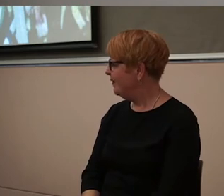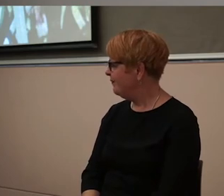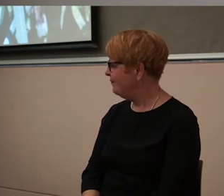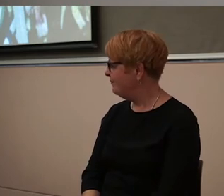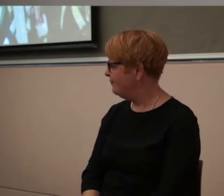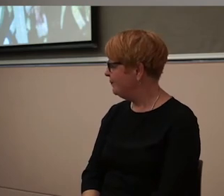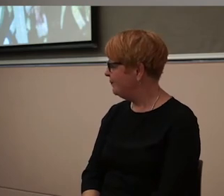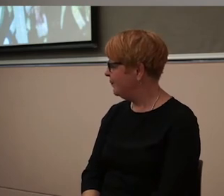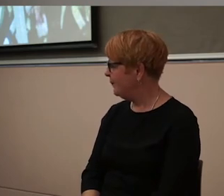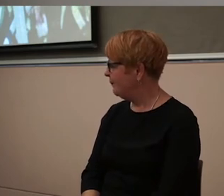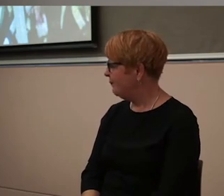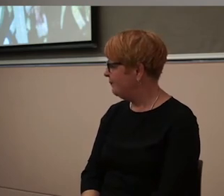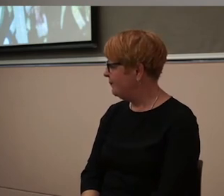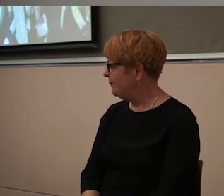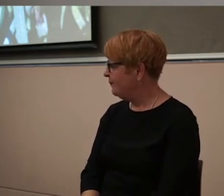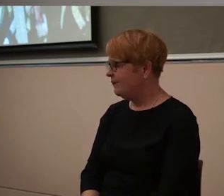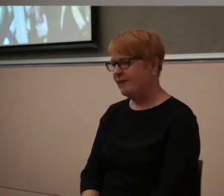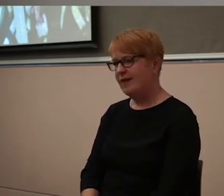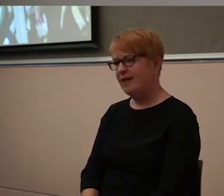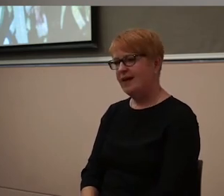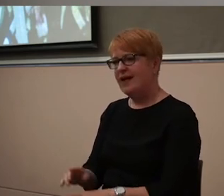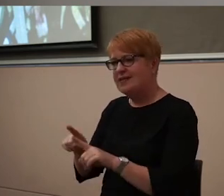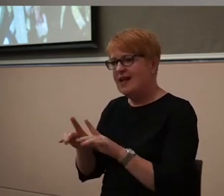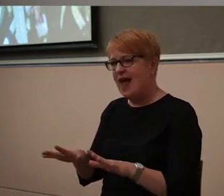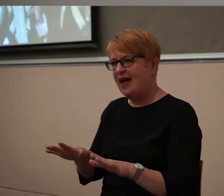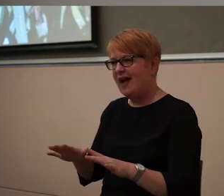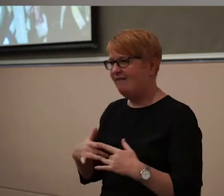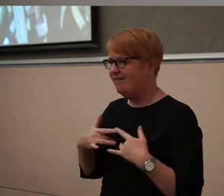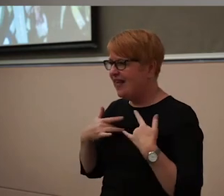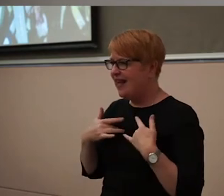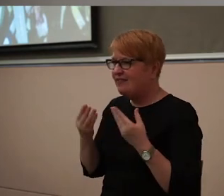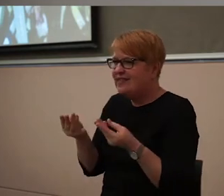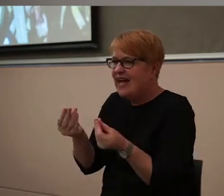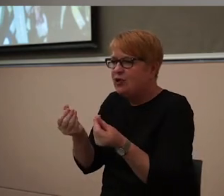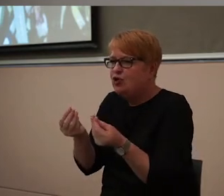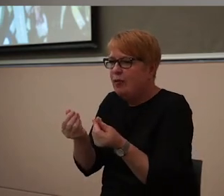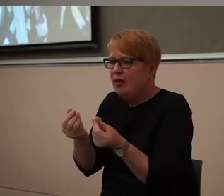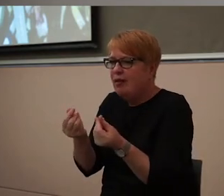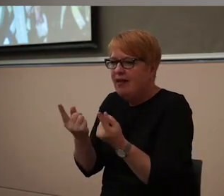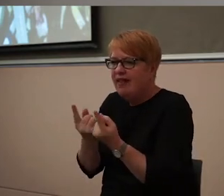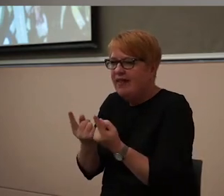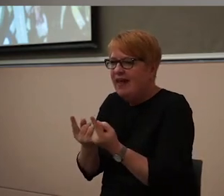you're like, it's an ongoing thing, right? Yeah. But for Simon Says, Dada. And then,